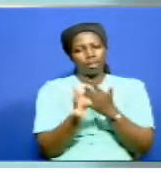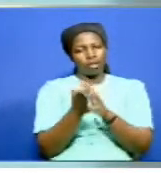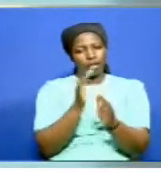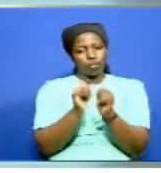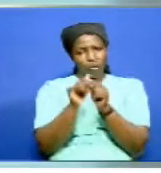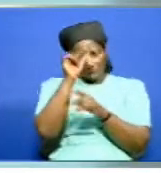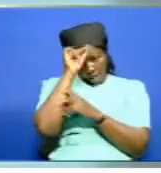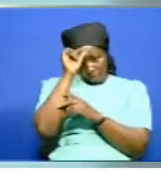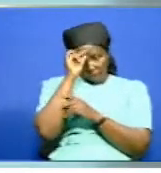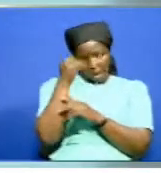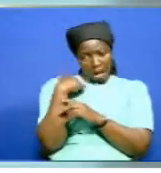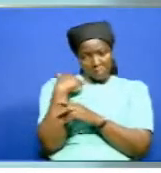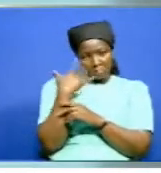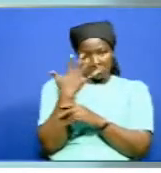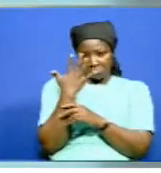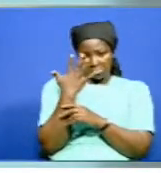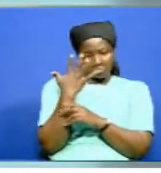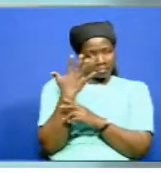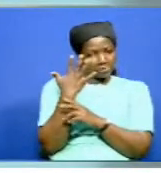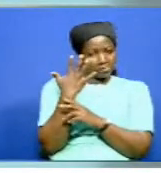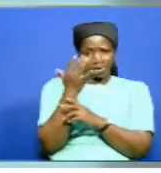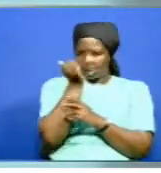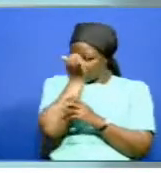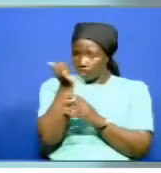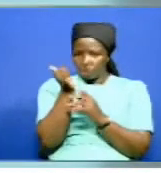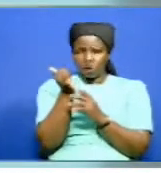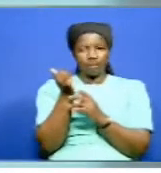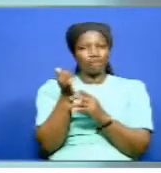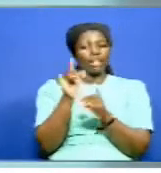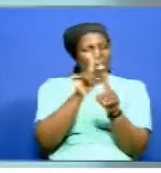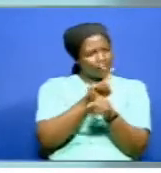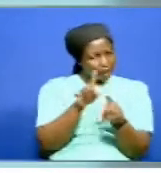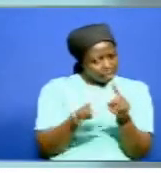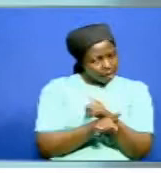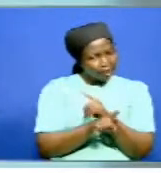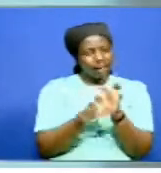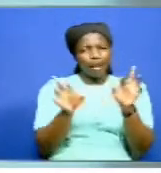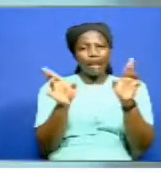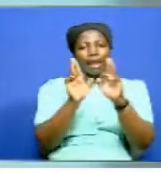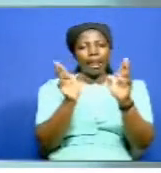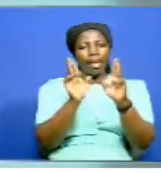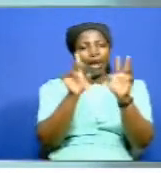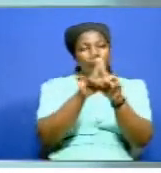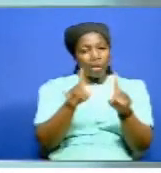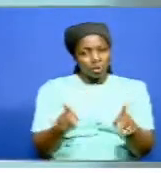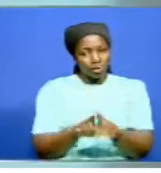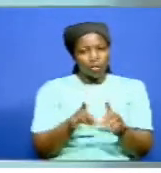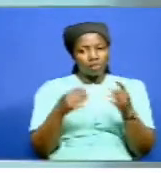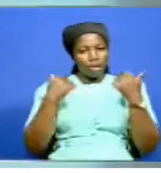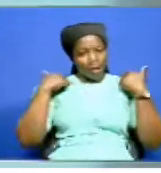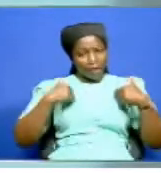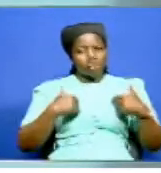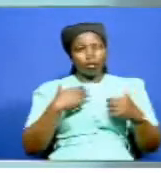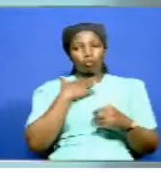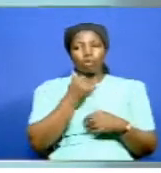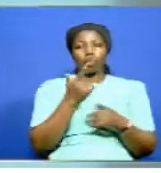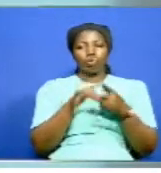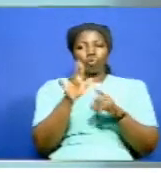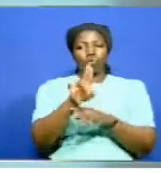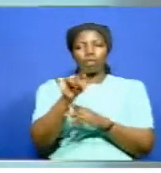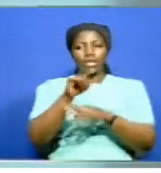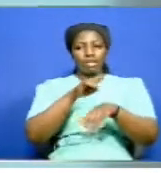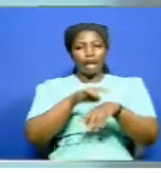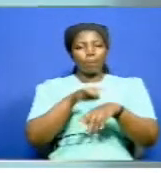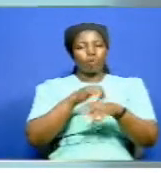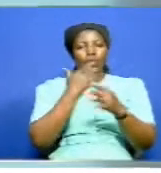has left to chance. So everything is being put in order. But I also want to take this opportunity